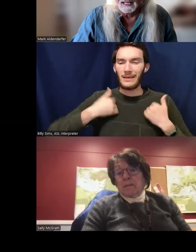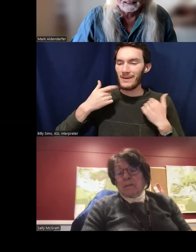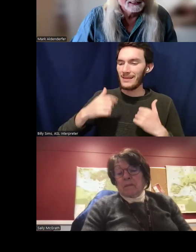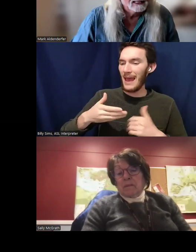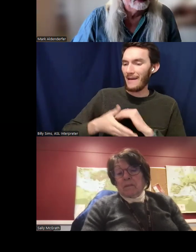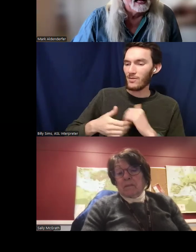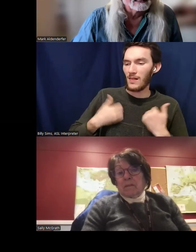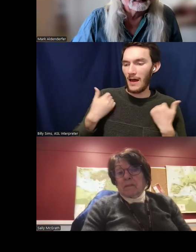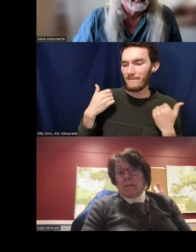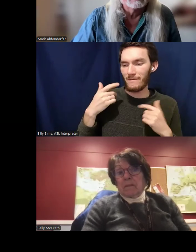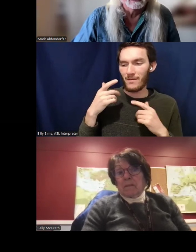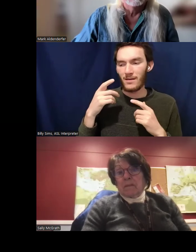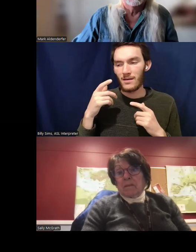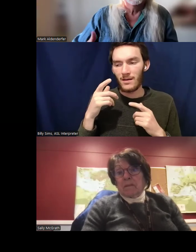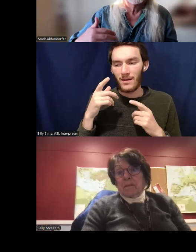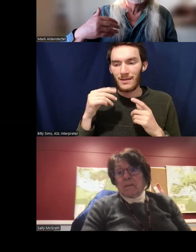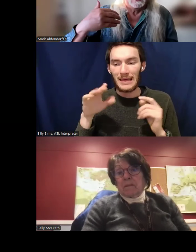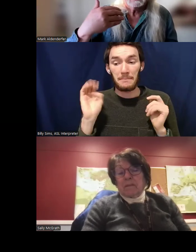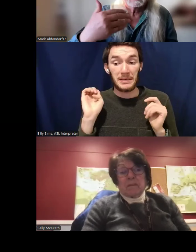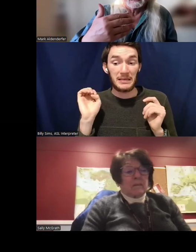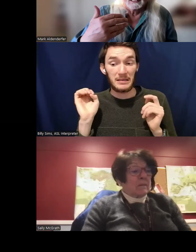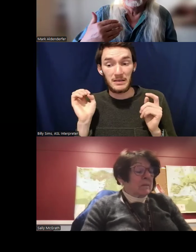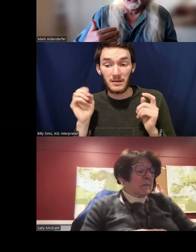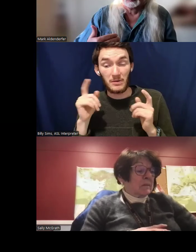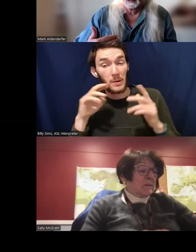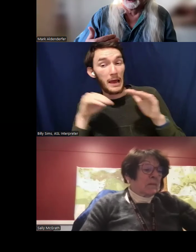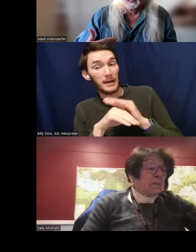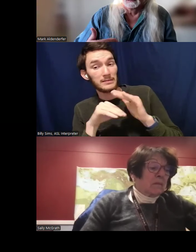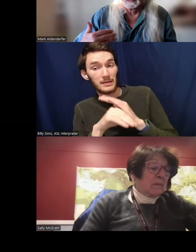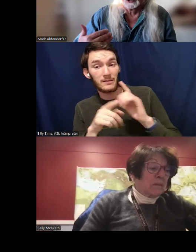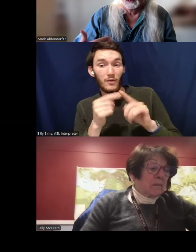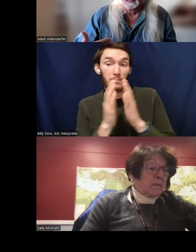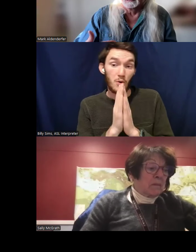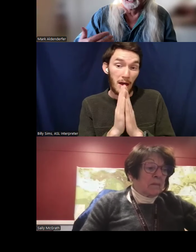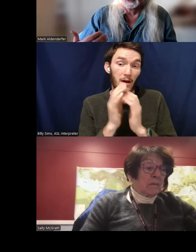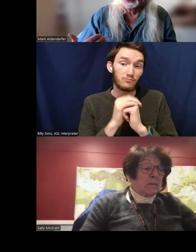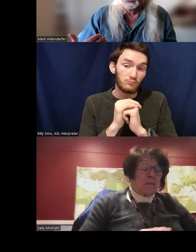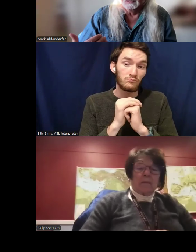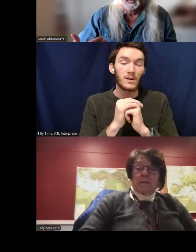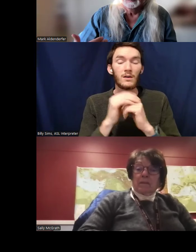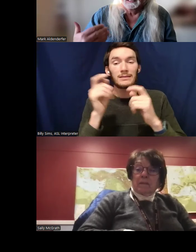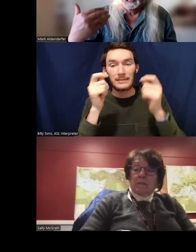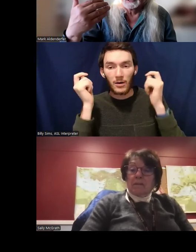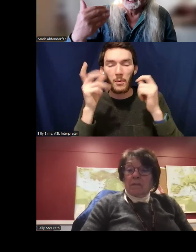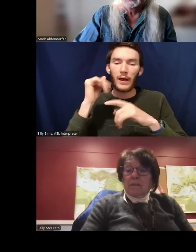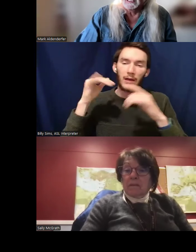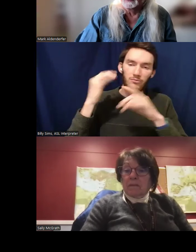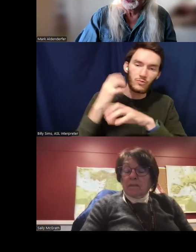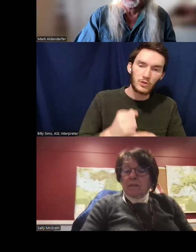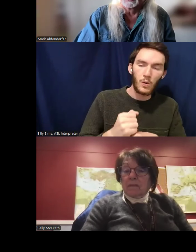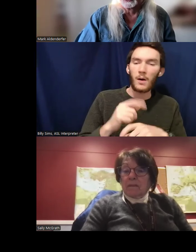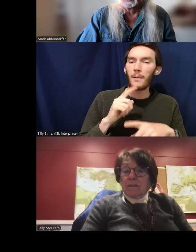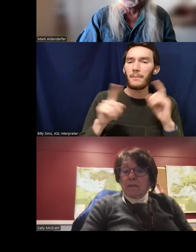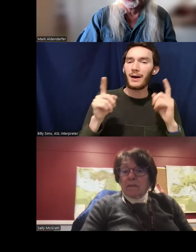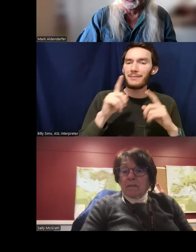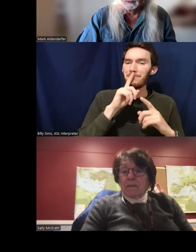afterlife that can be you can access him by prayer and by ceremony and by ritual, but he's